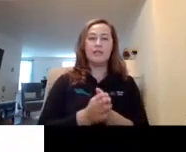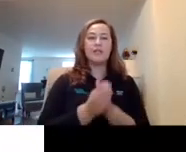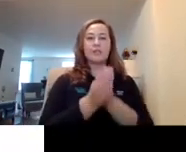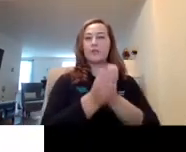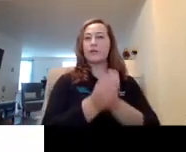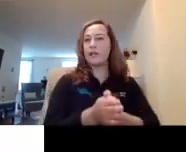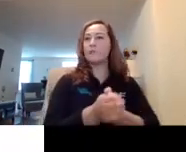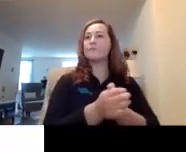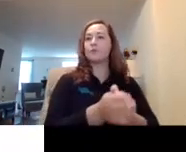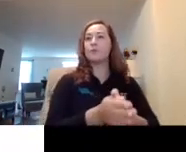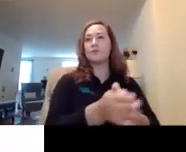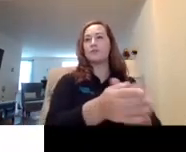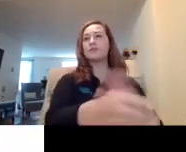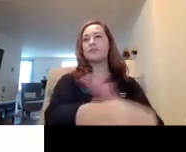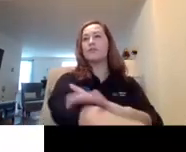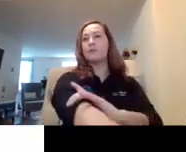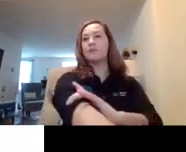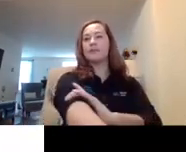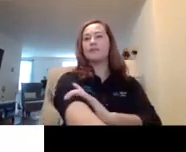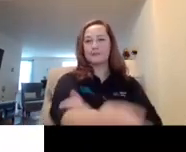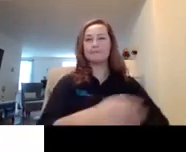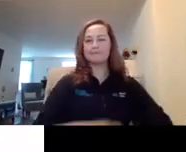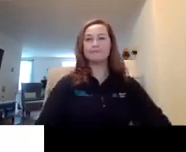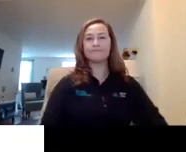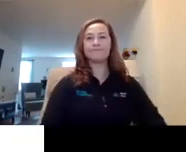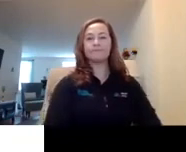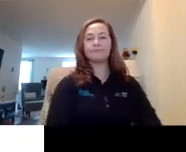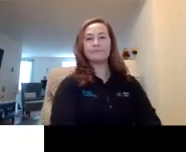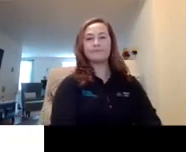really to help those patients and families.